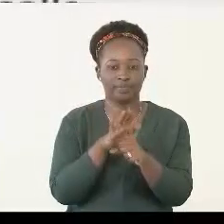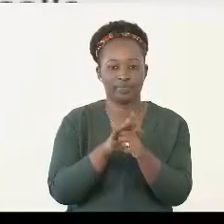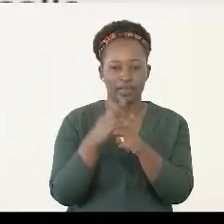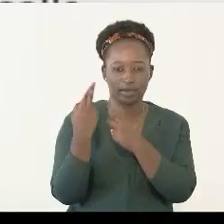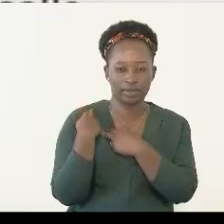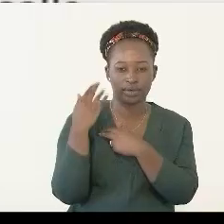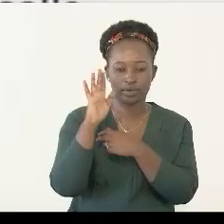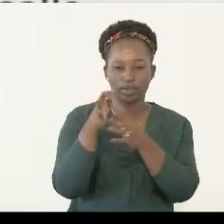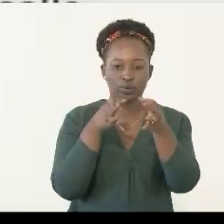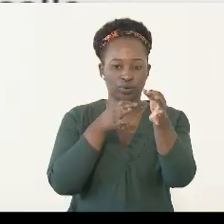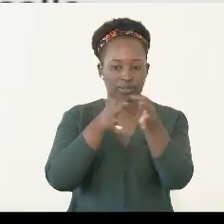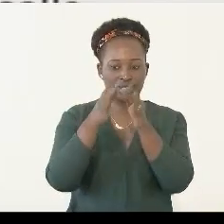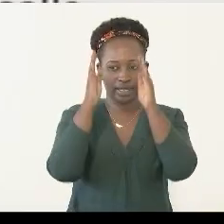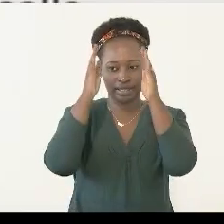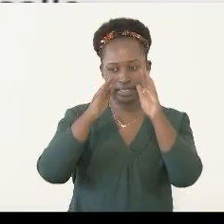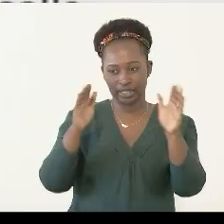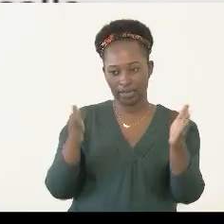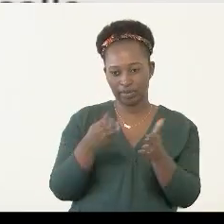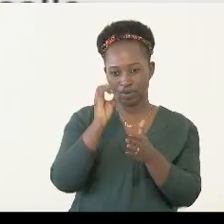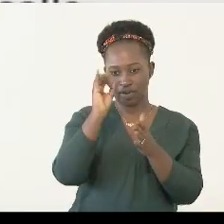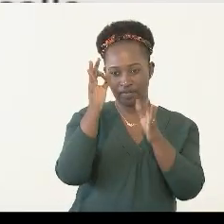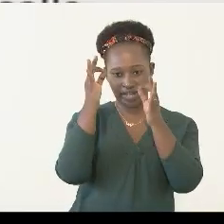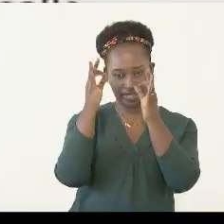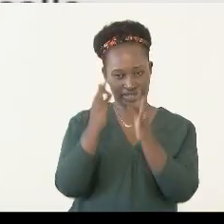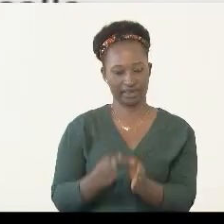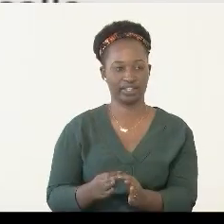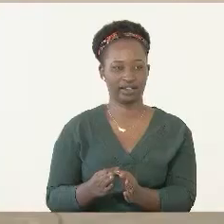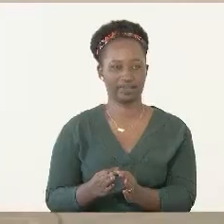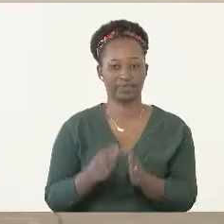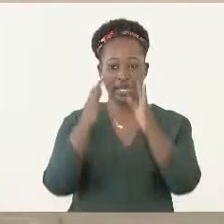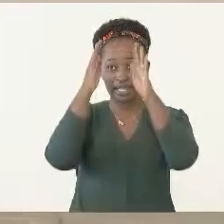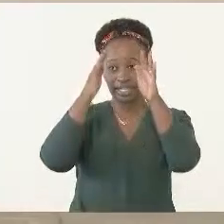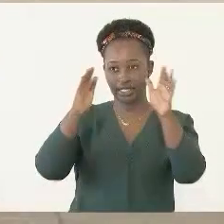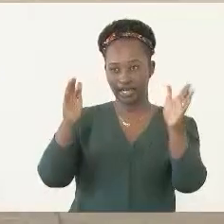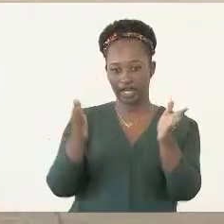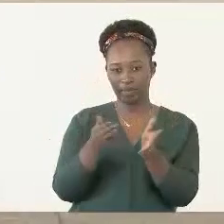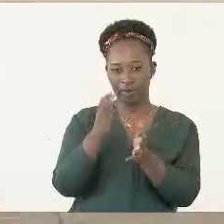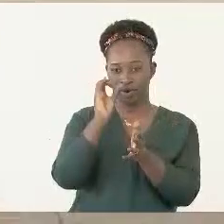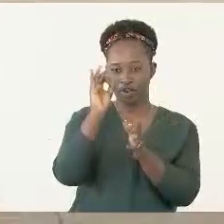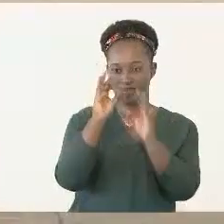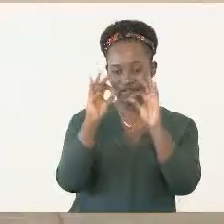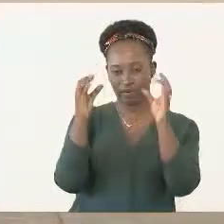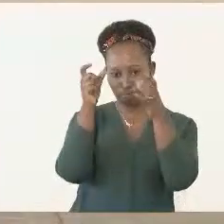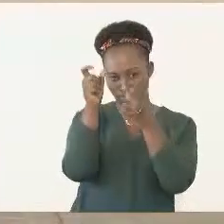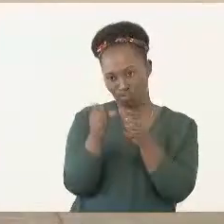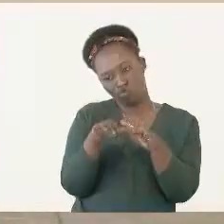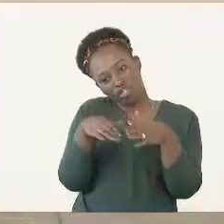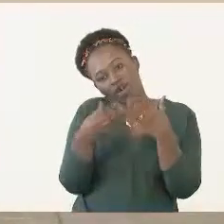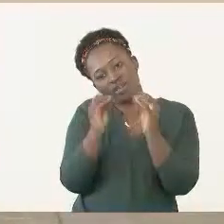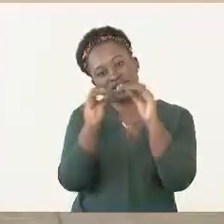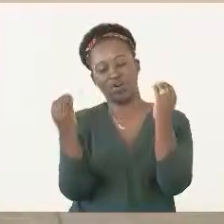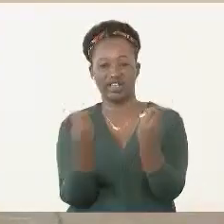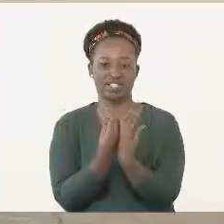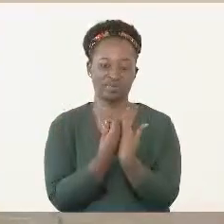to determine the shape of the organism. The shape of an organism. The shape of